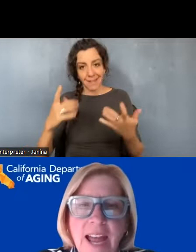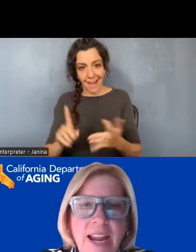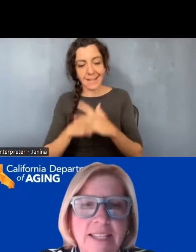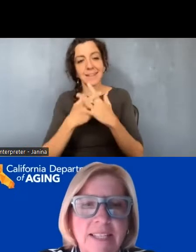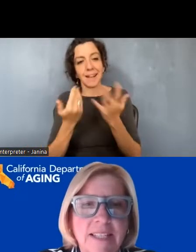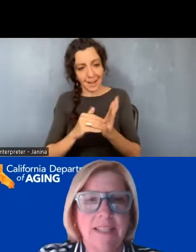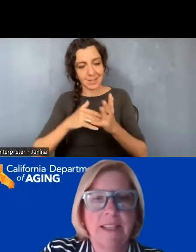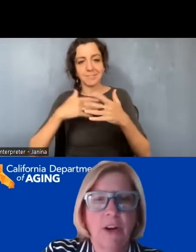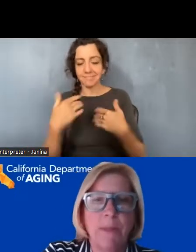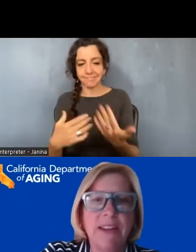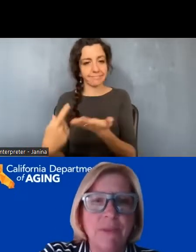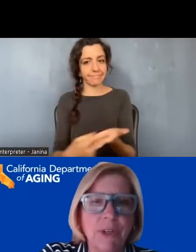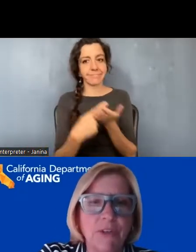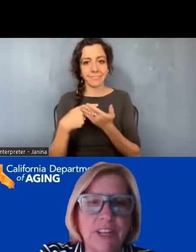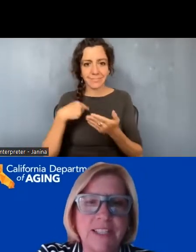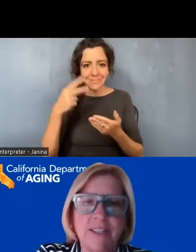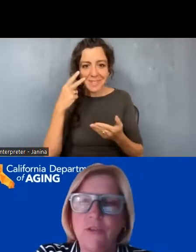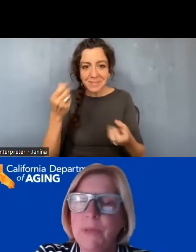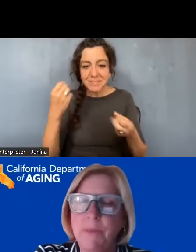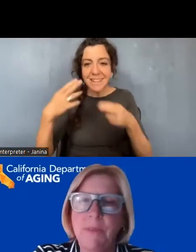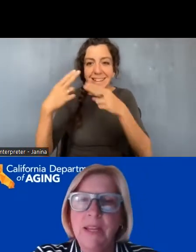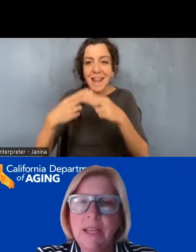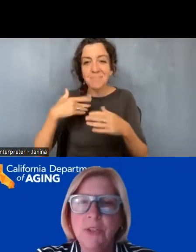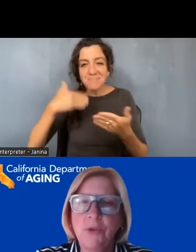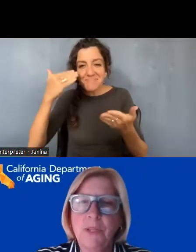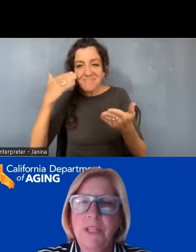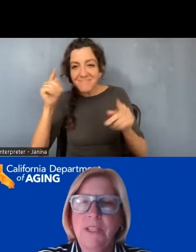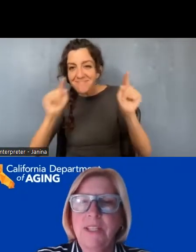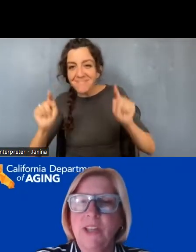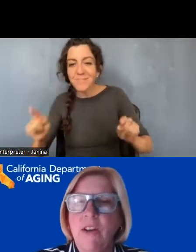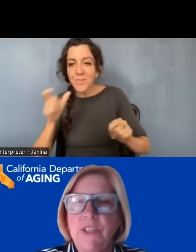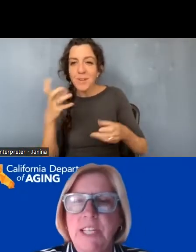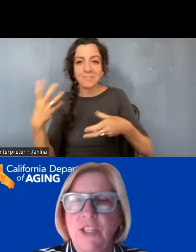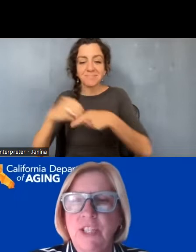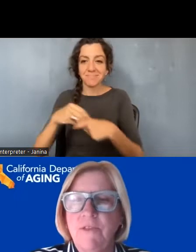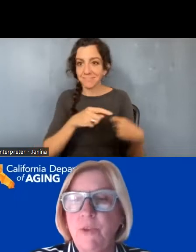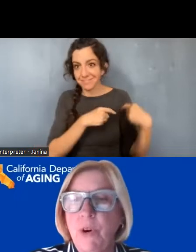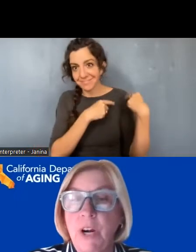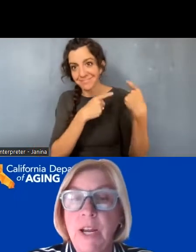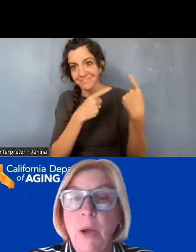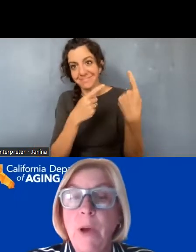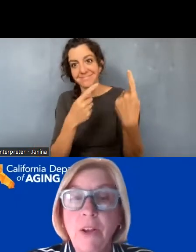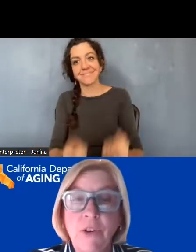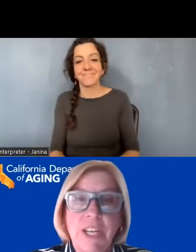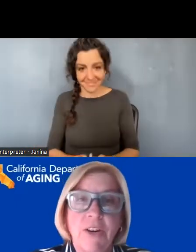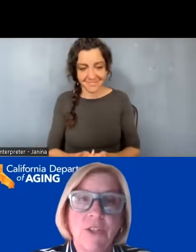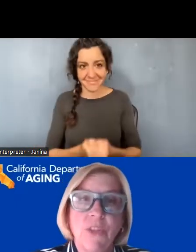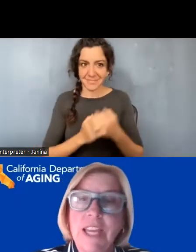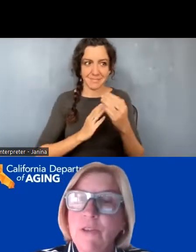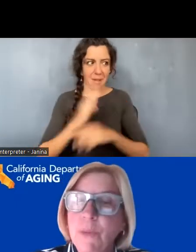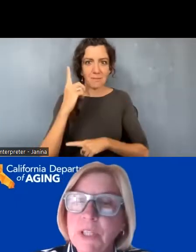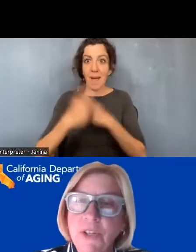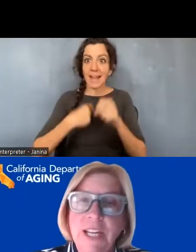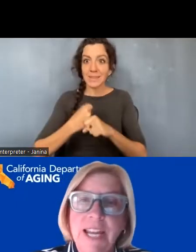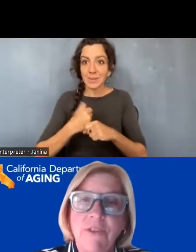and I see there are many familiar faces who've been contributing to this conversation for well over a year. So thank